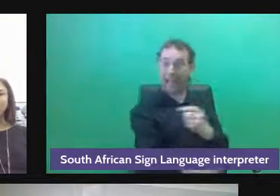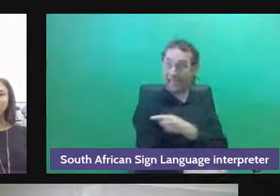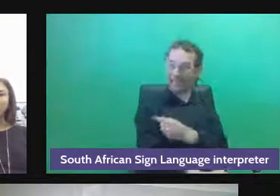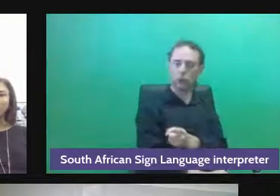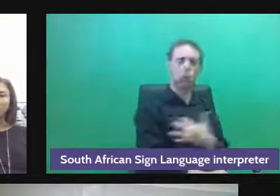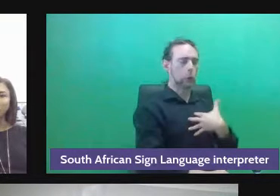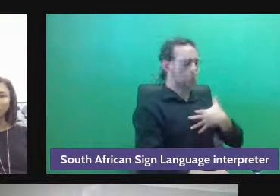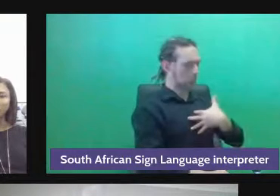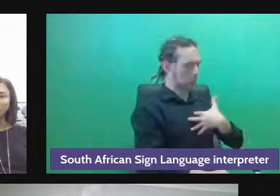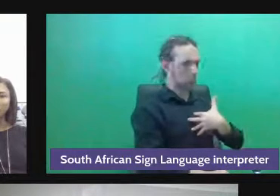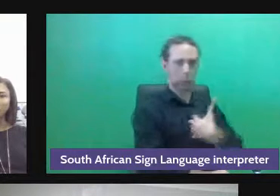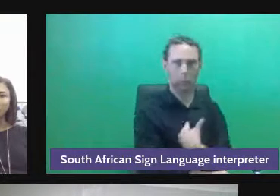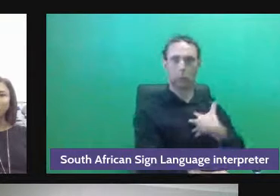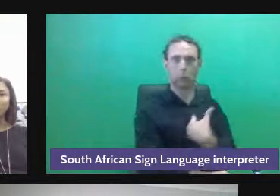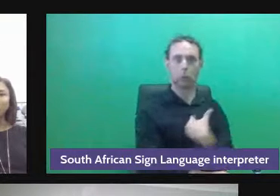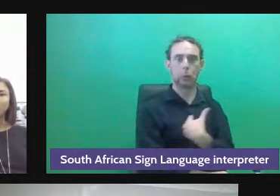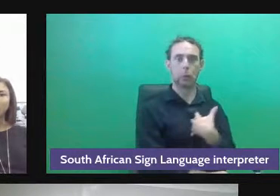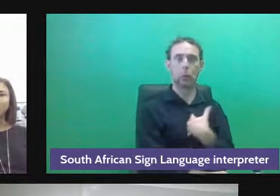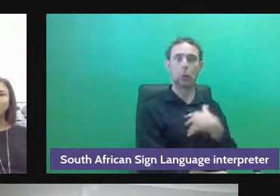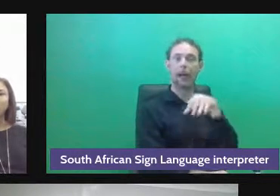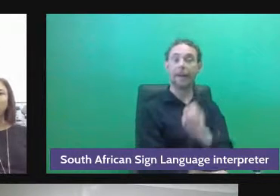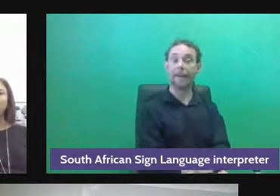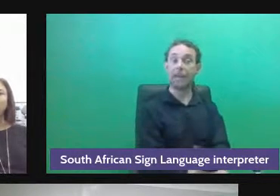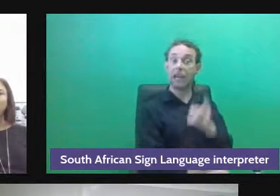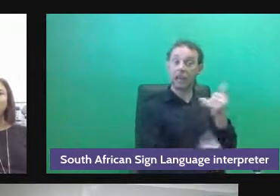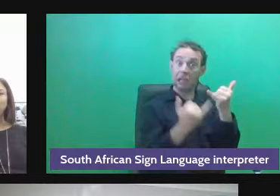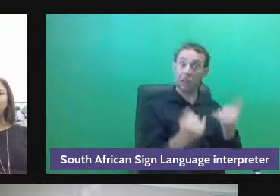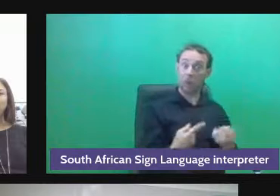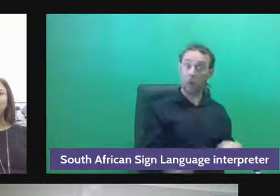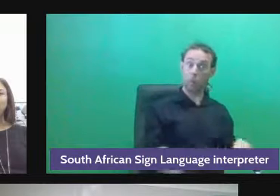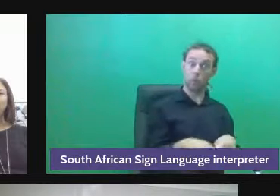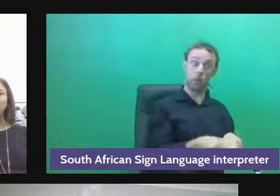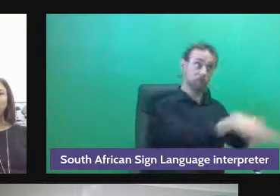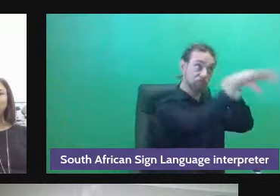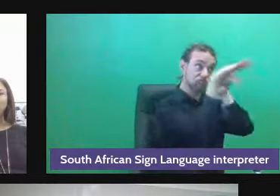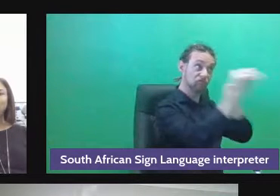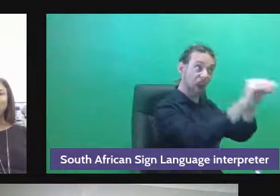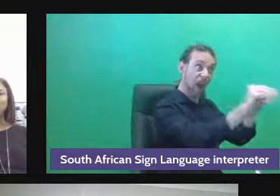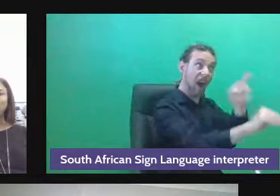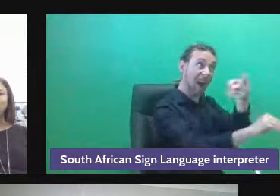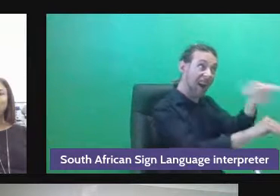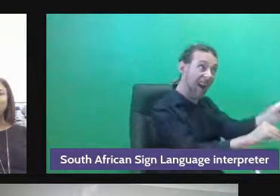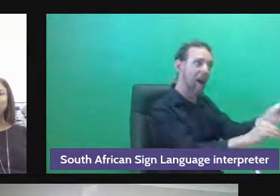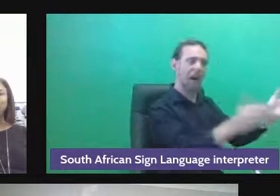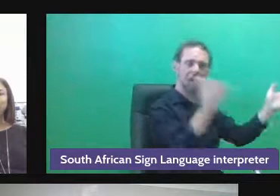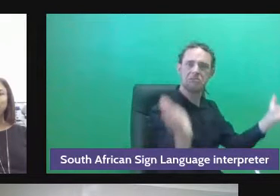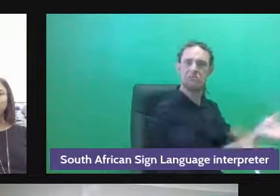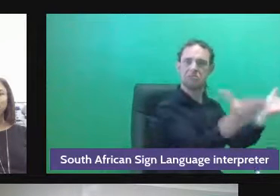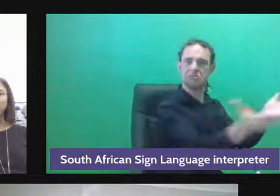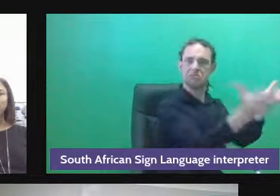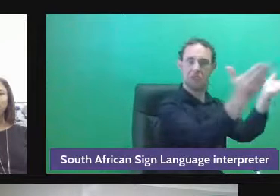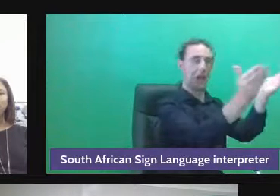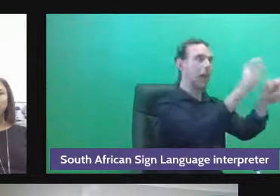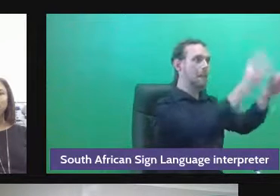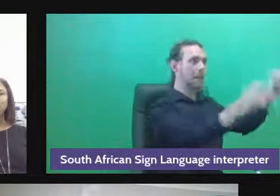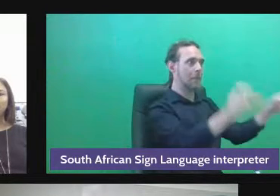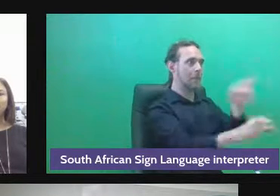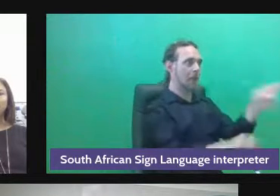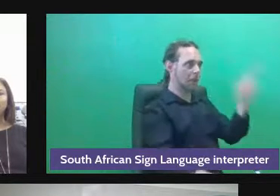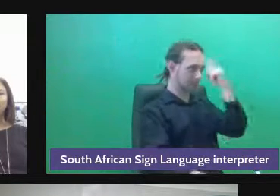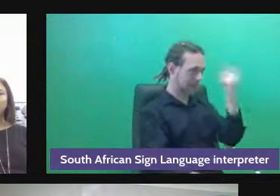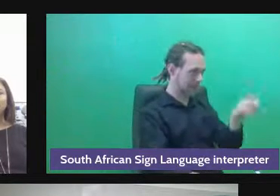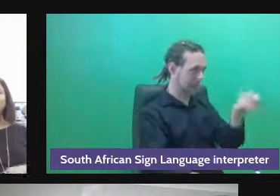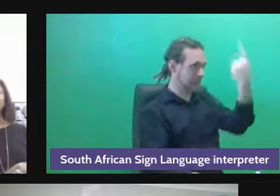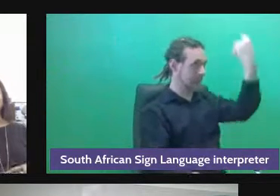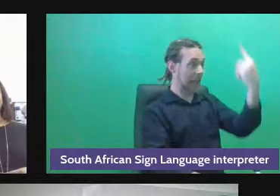pressing need for increased understanding on the ways in which gender-based violence and disability overlap, as